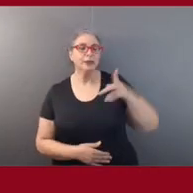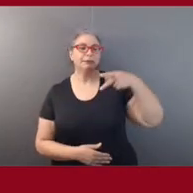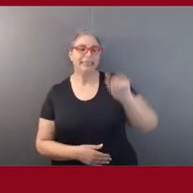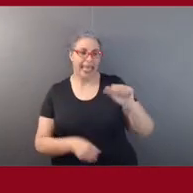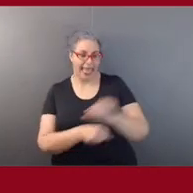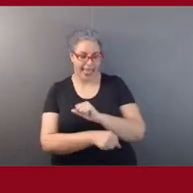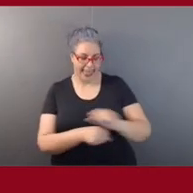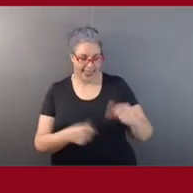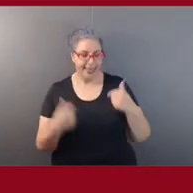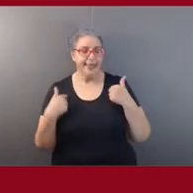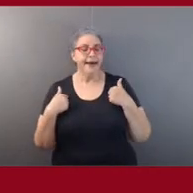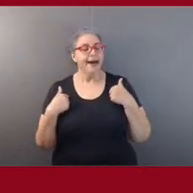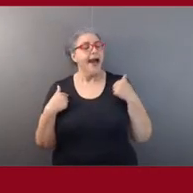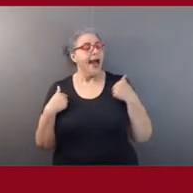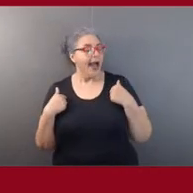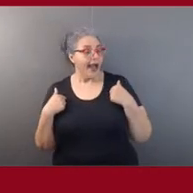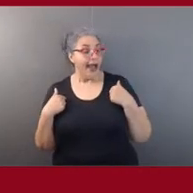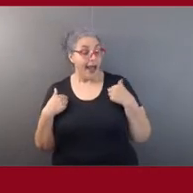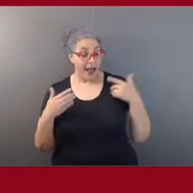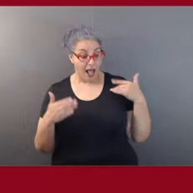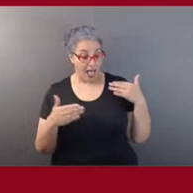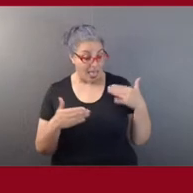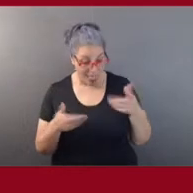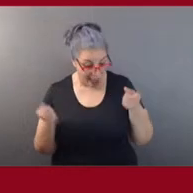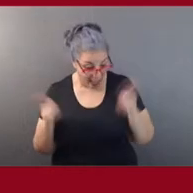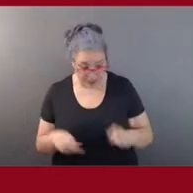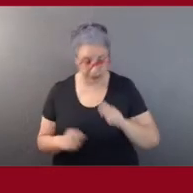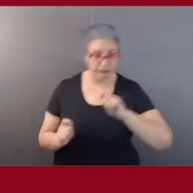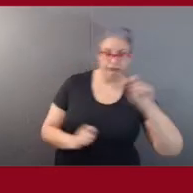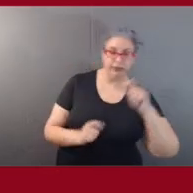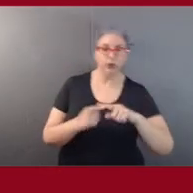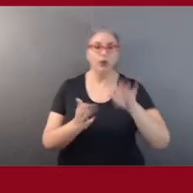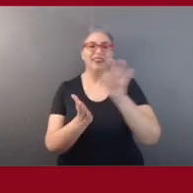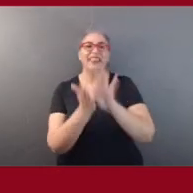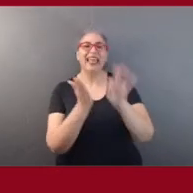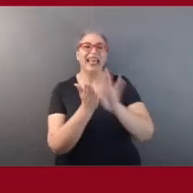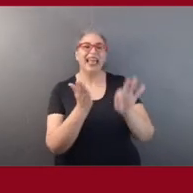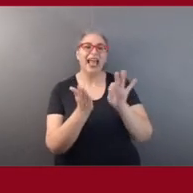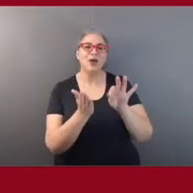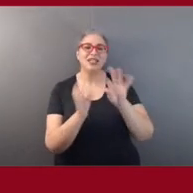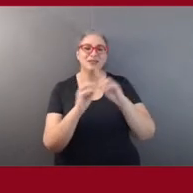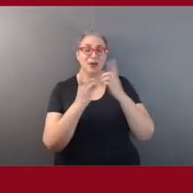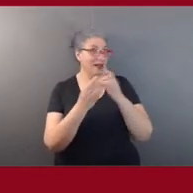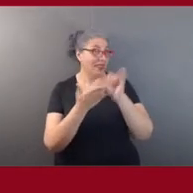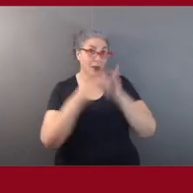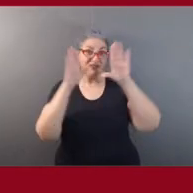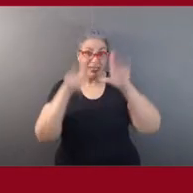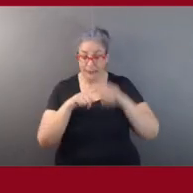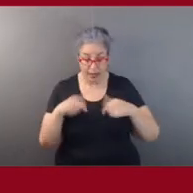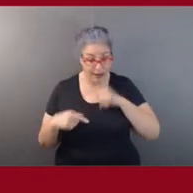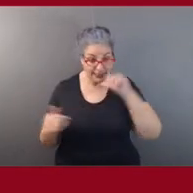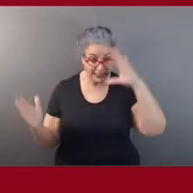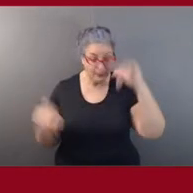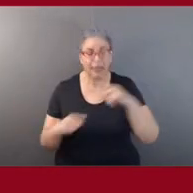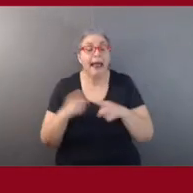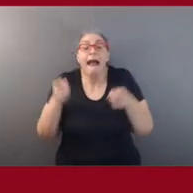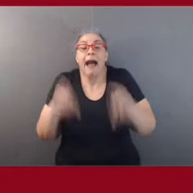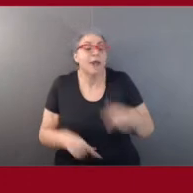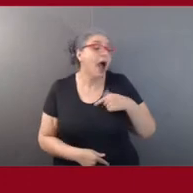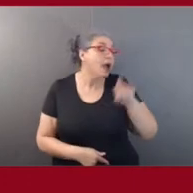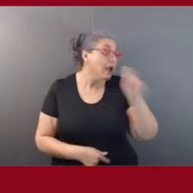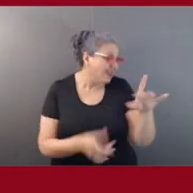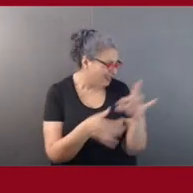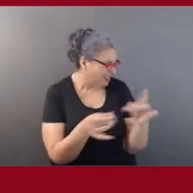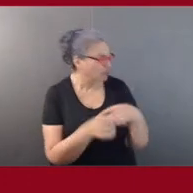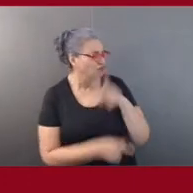and I ended up getting pulled into the accounting department, which was fantastic and not something that I expected. But I mentioned to somebody